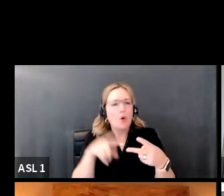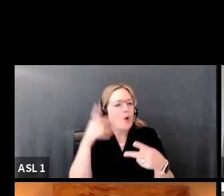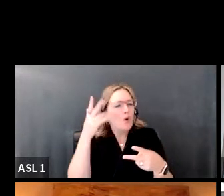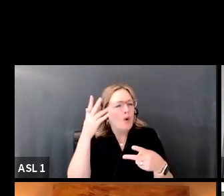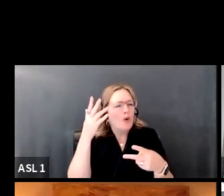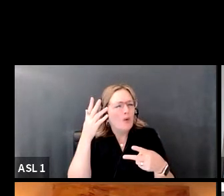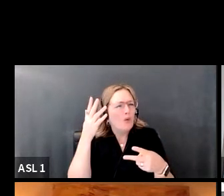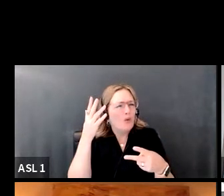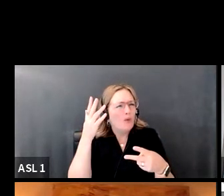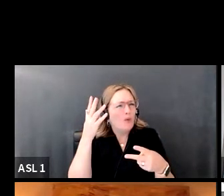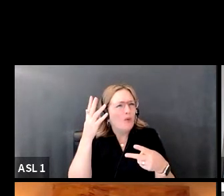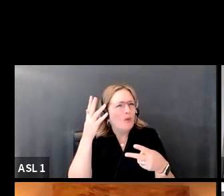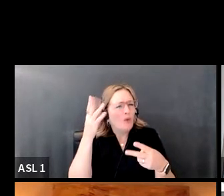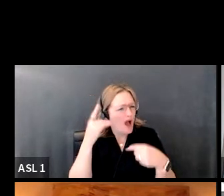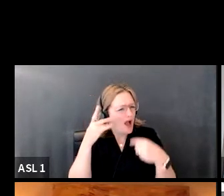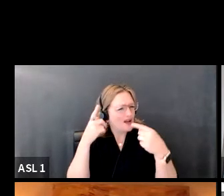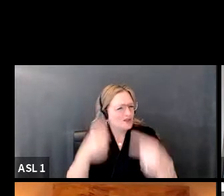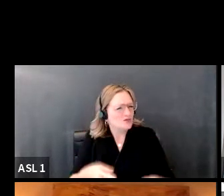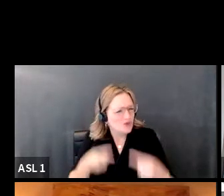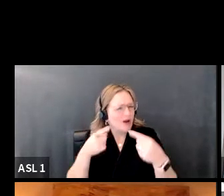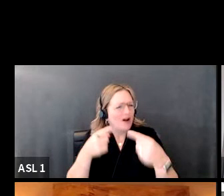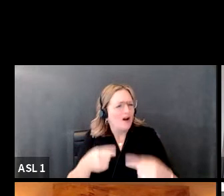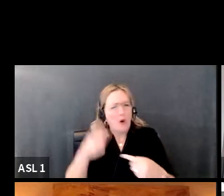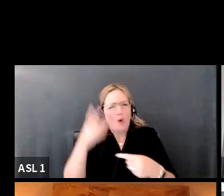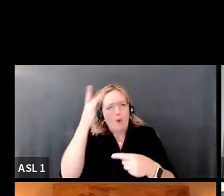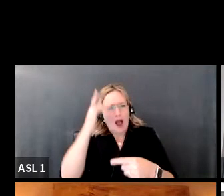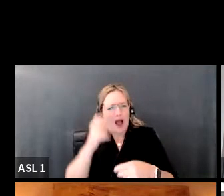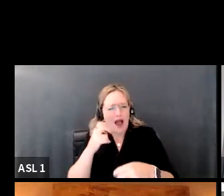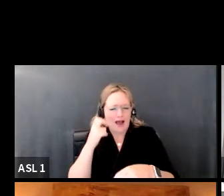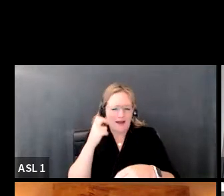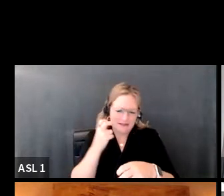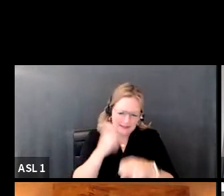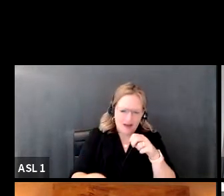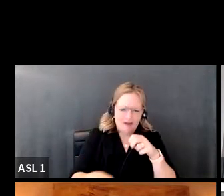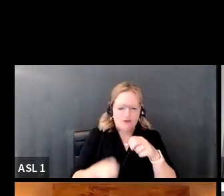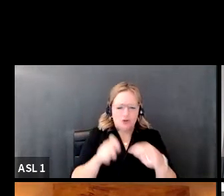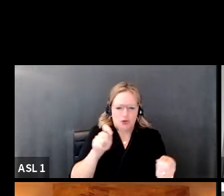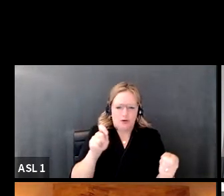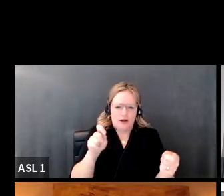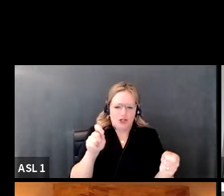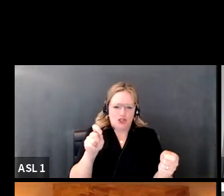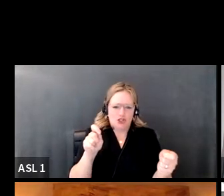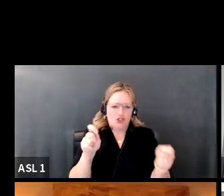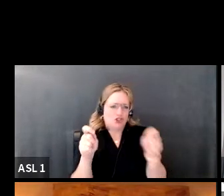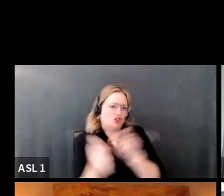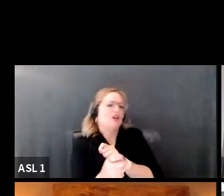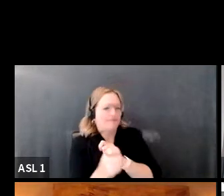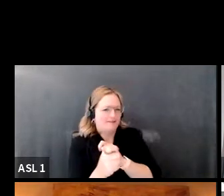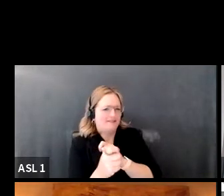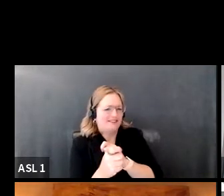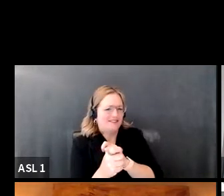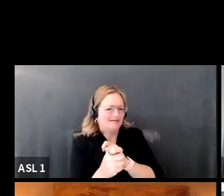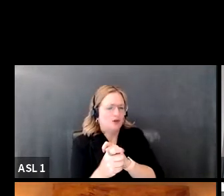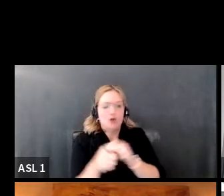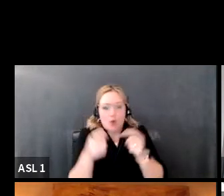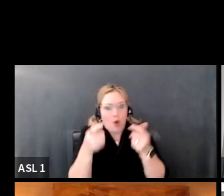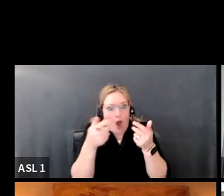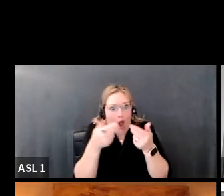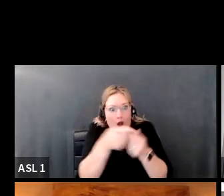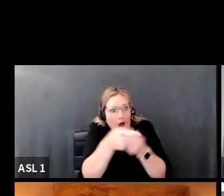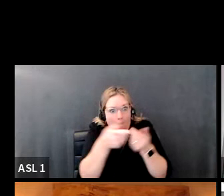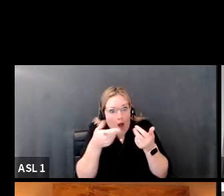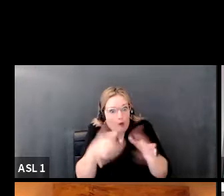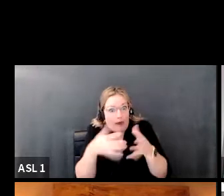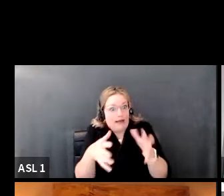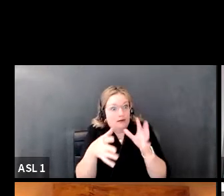difficult to make this like why it's so difficult to make the change and like you've already mentioned that the police isn't the